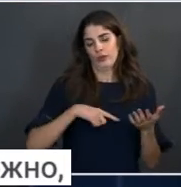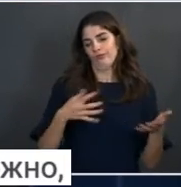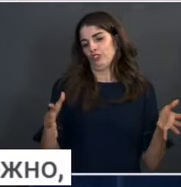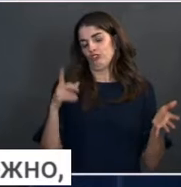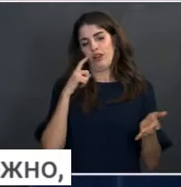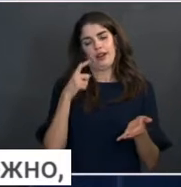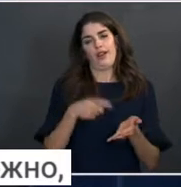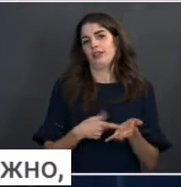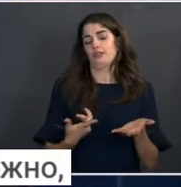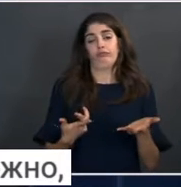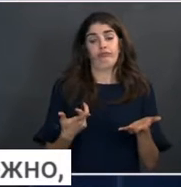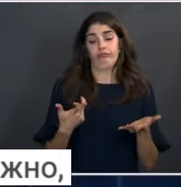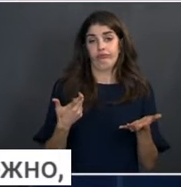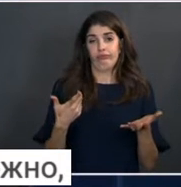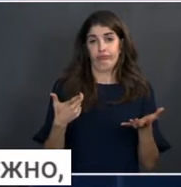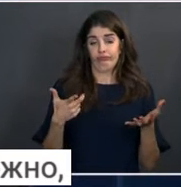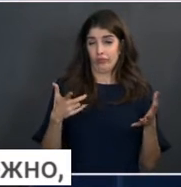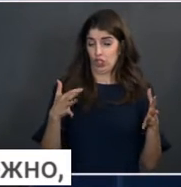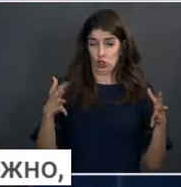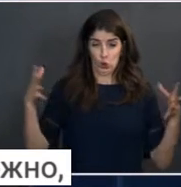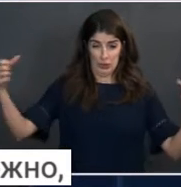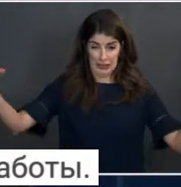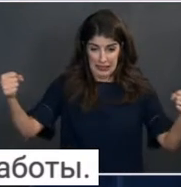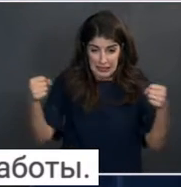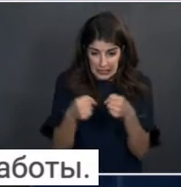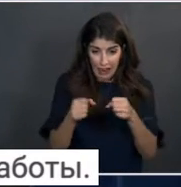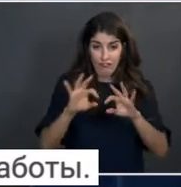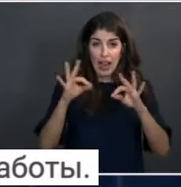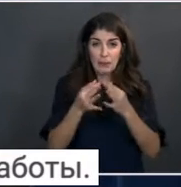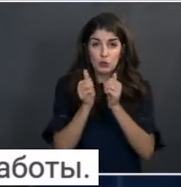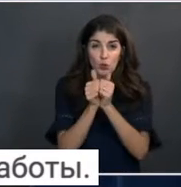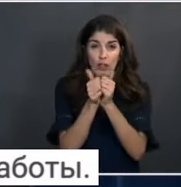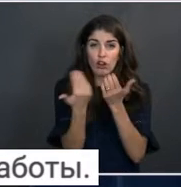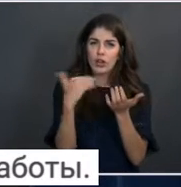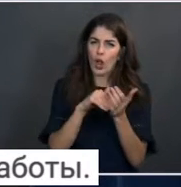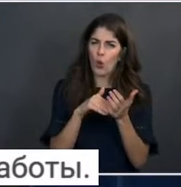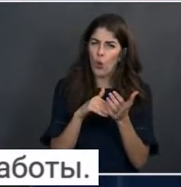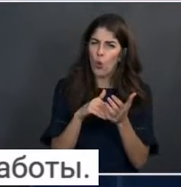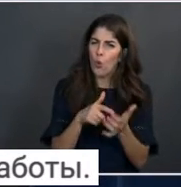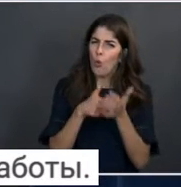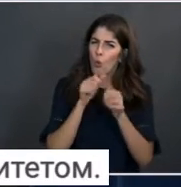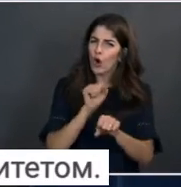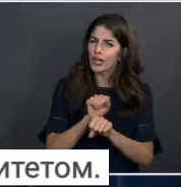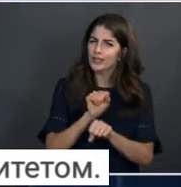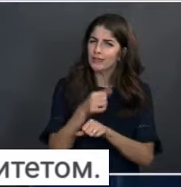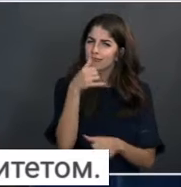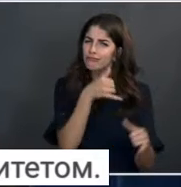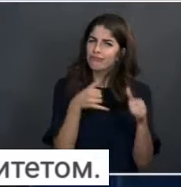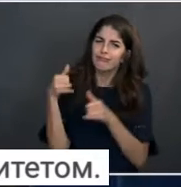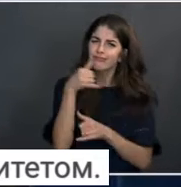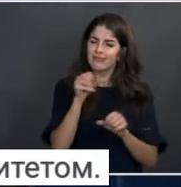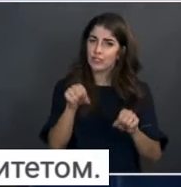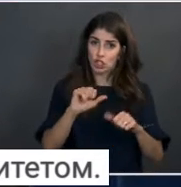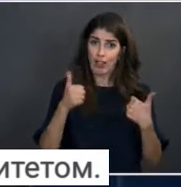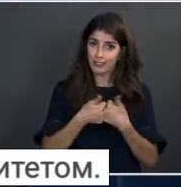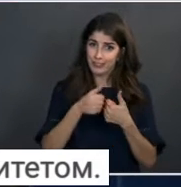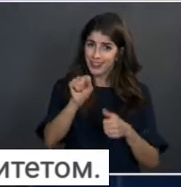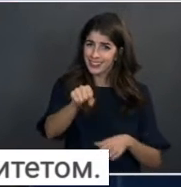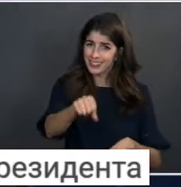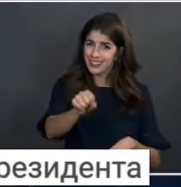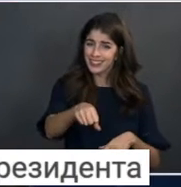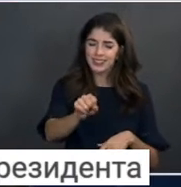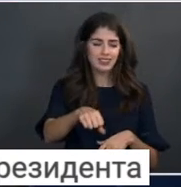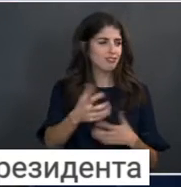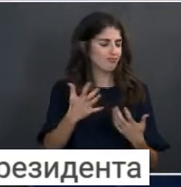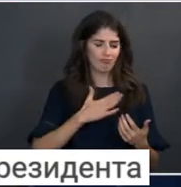this is going to be incredibly challenging, that there will be a lot of work to be done, that is why this will be